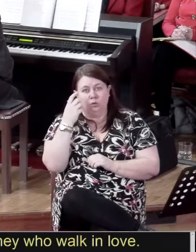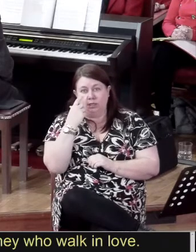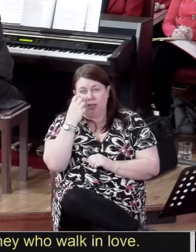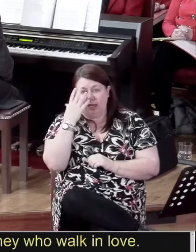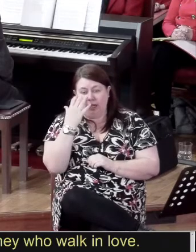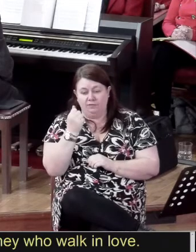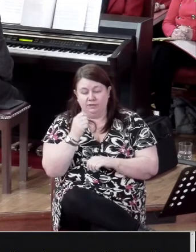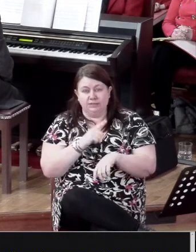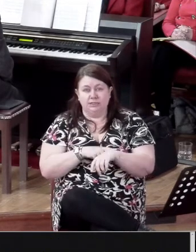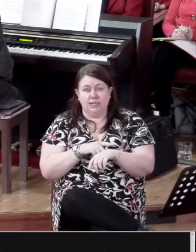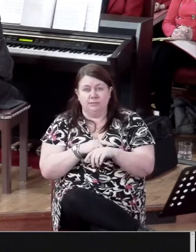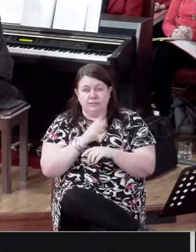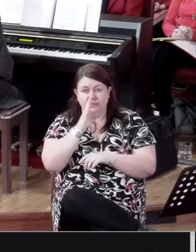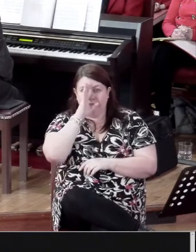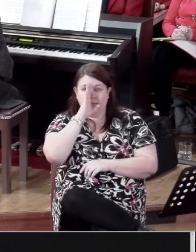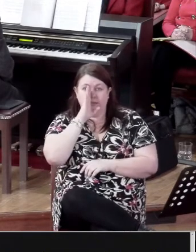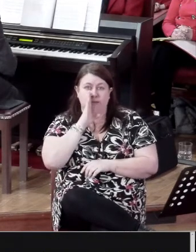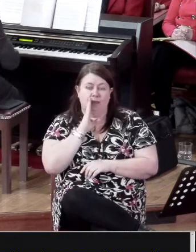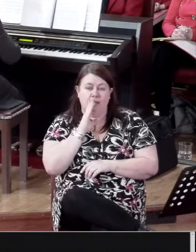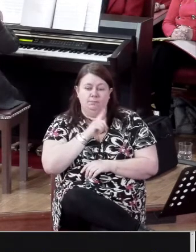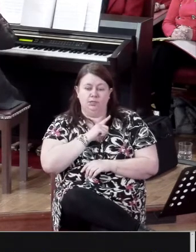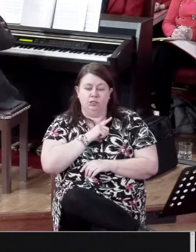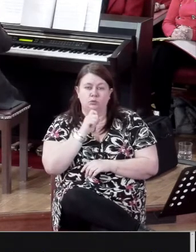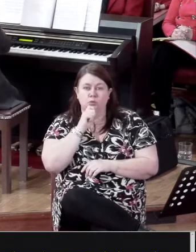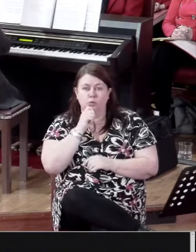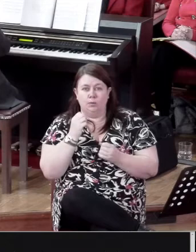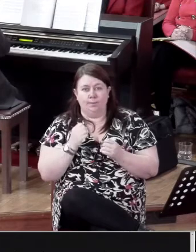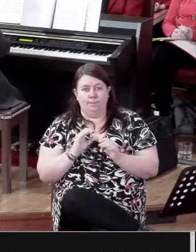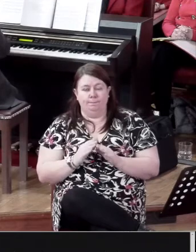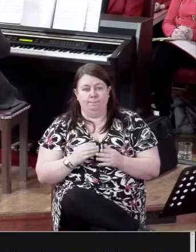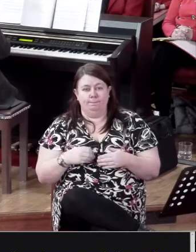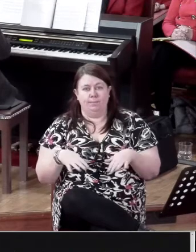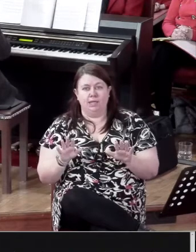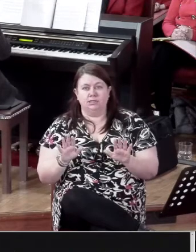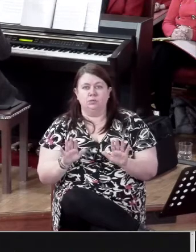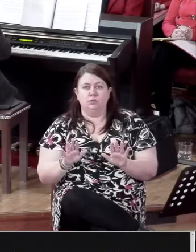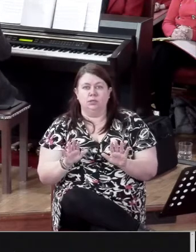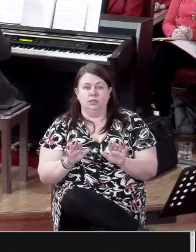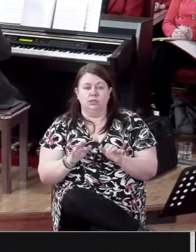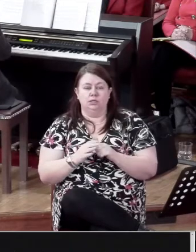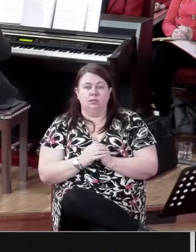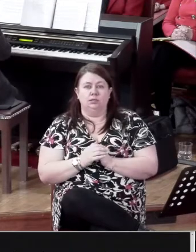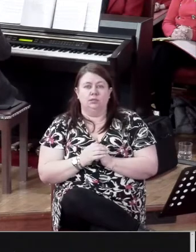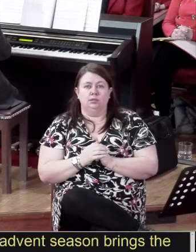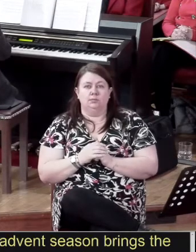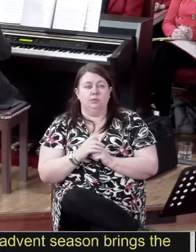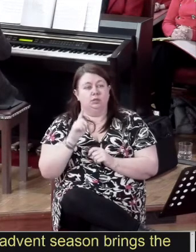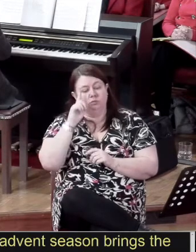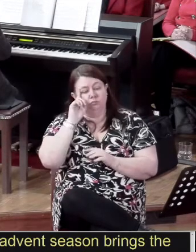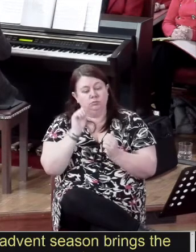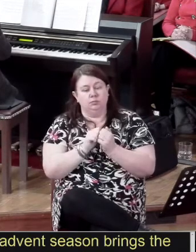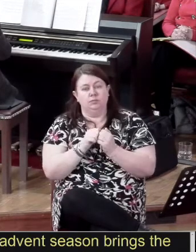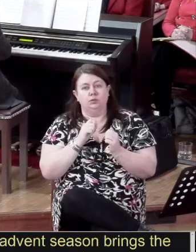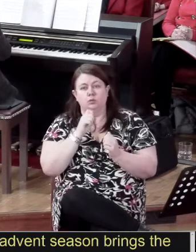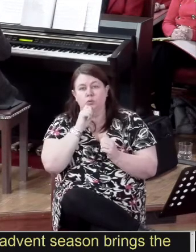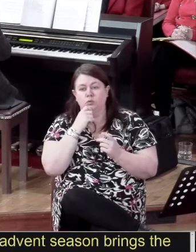in memory of someone no longer with us. Let's not forget all of these too as we celebrate at this